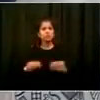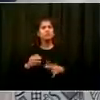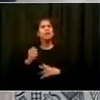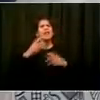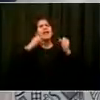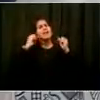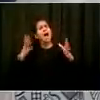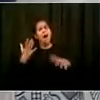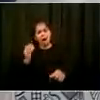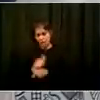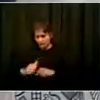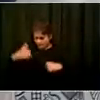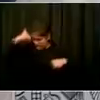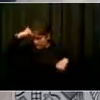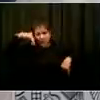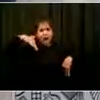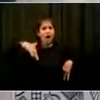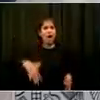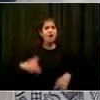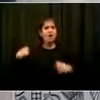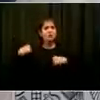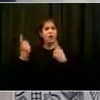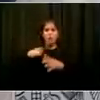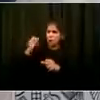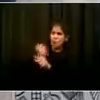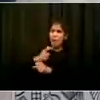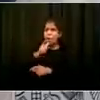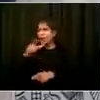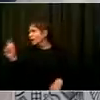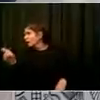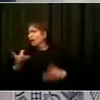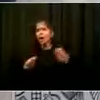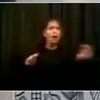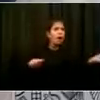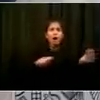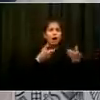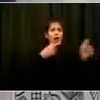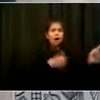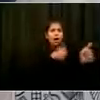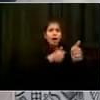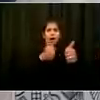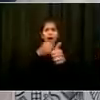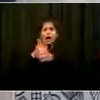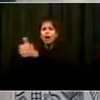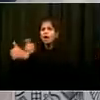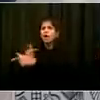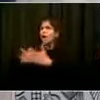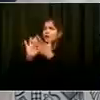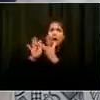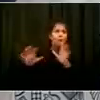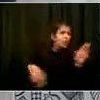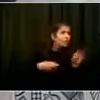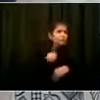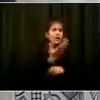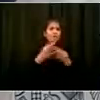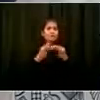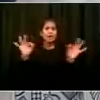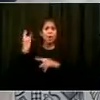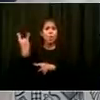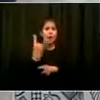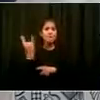need a different service. That work has literally been done now family by family for kids in shelters. That sometimes